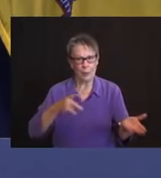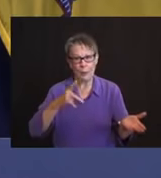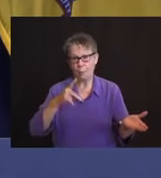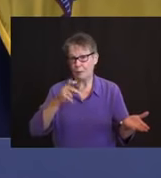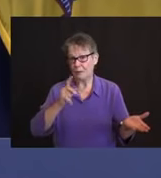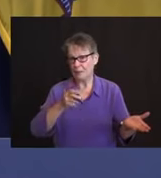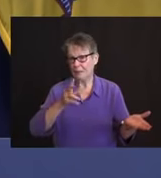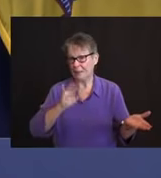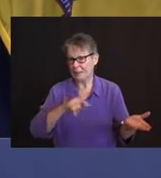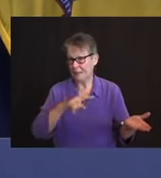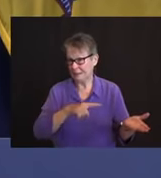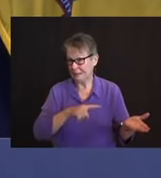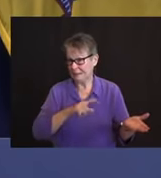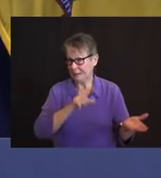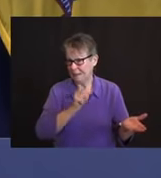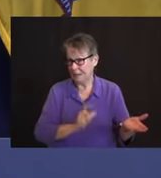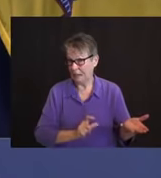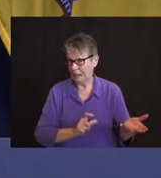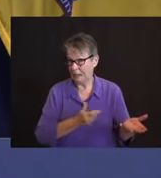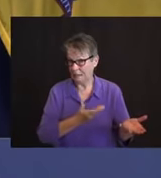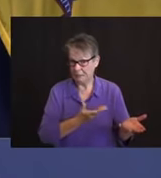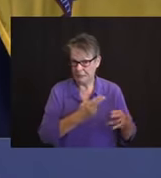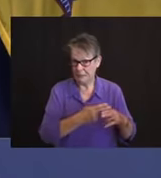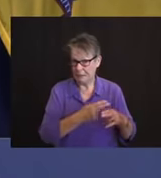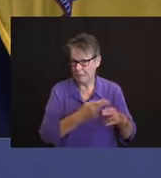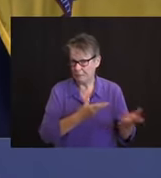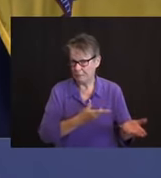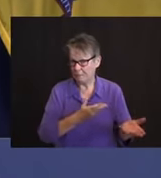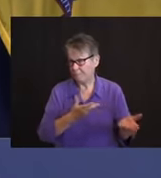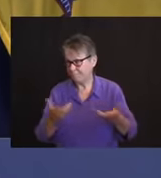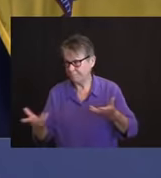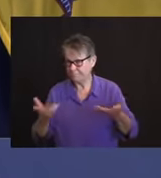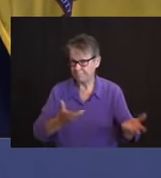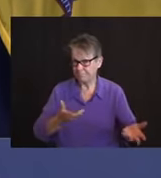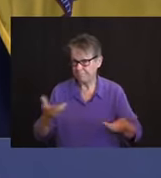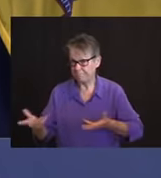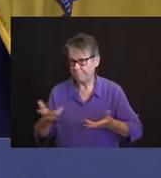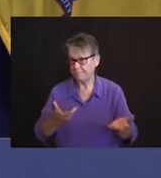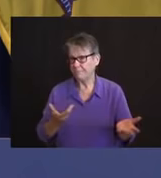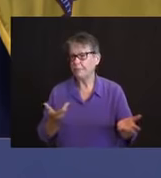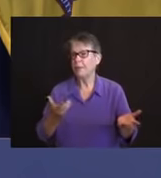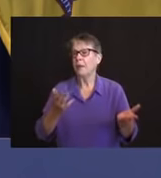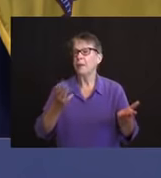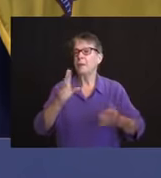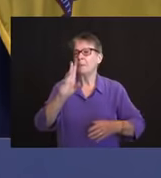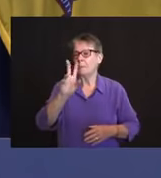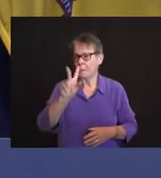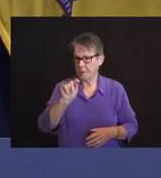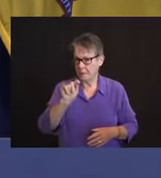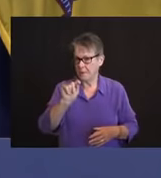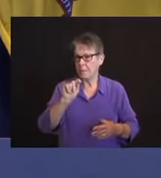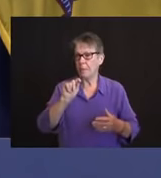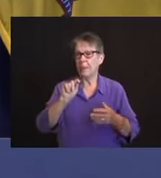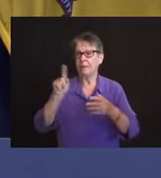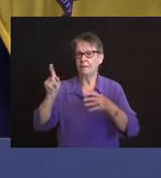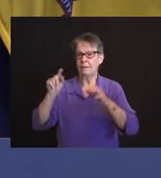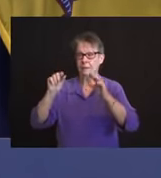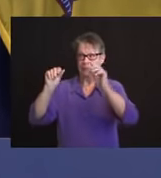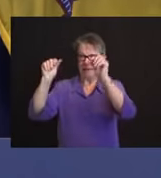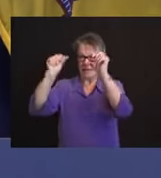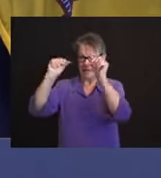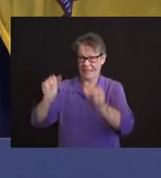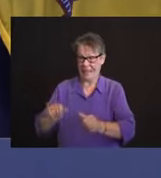verify that. But by the same token, if there are statues, symbols that are offensive to folks,